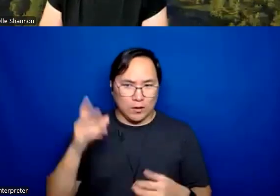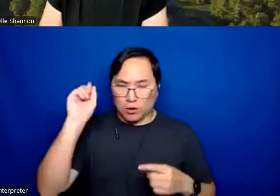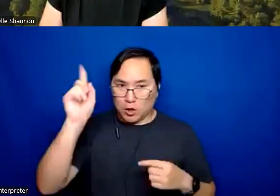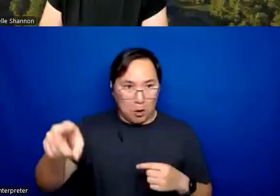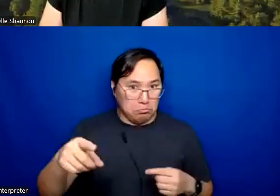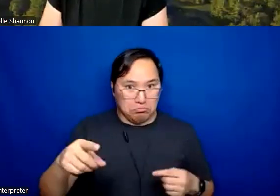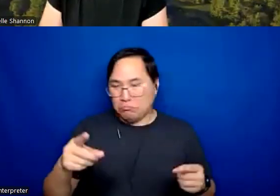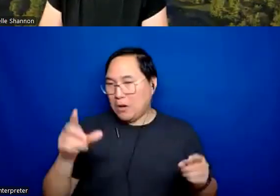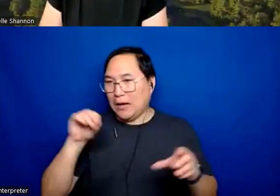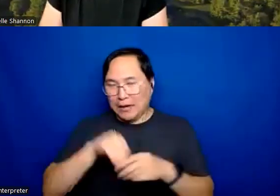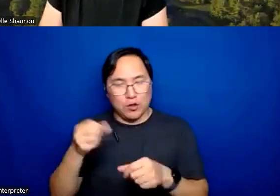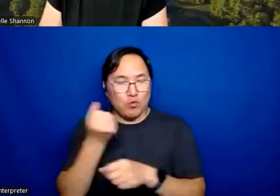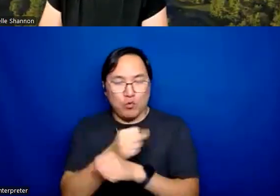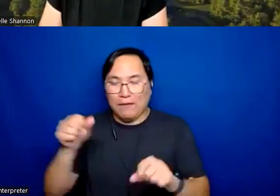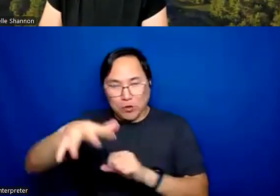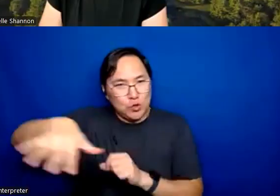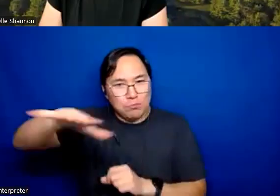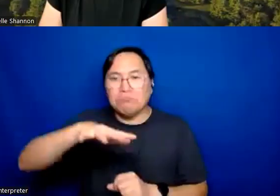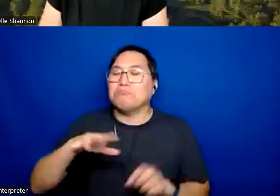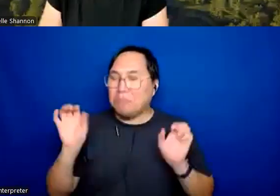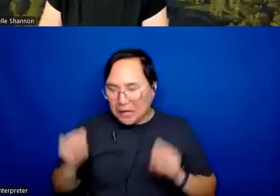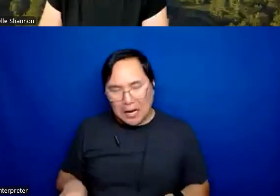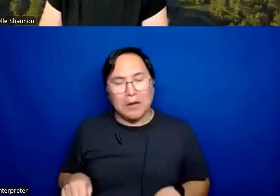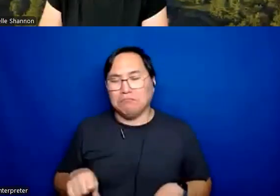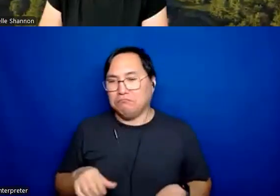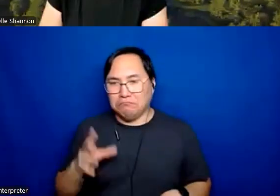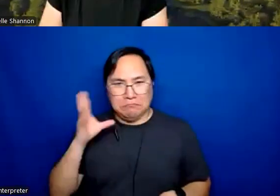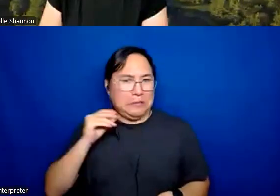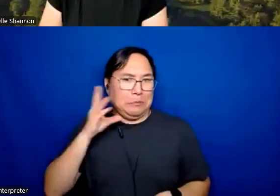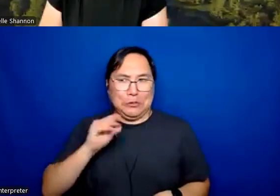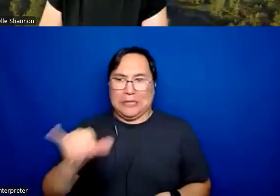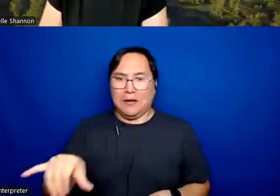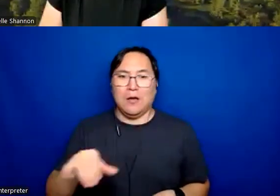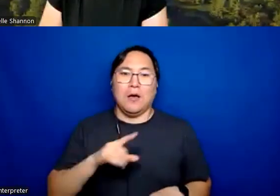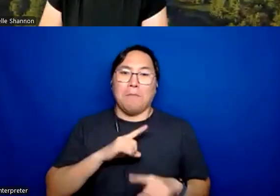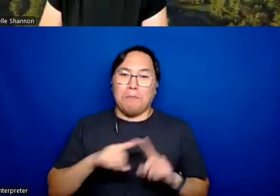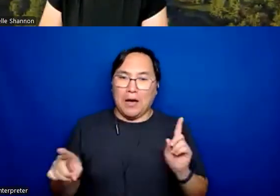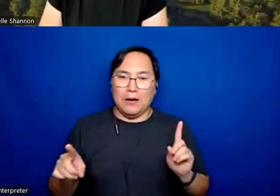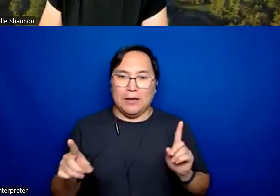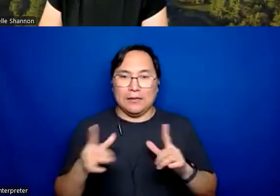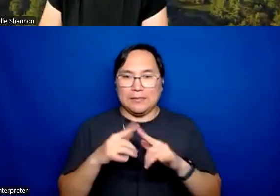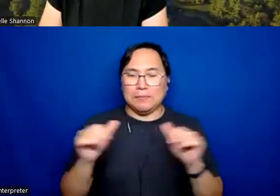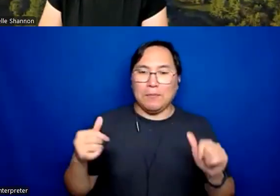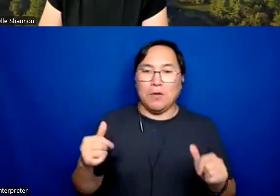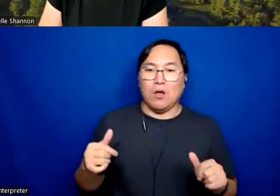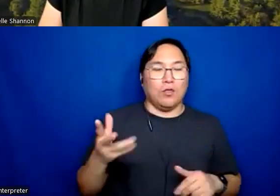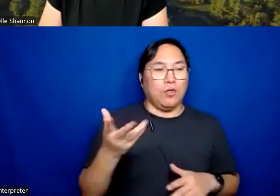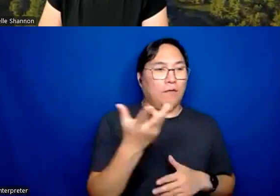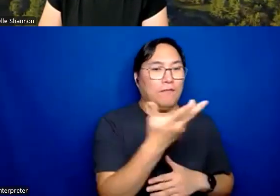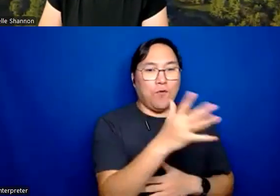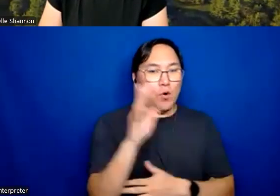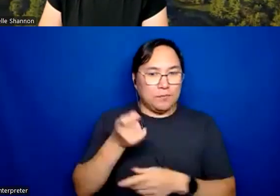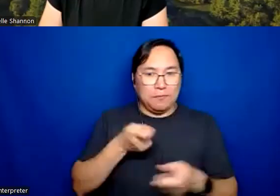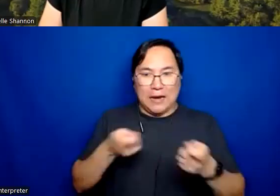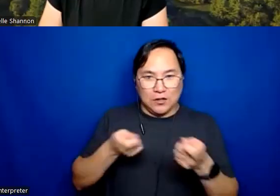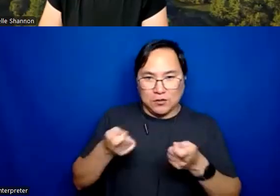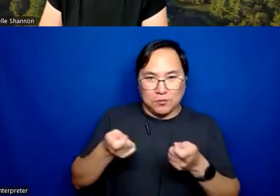the refuge. So that said, the forest management program that we have here in Bagog, which